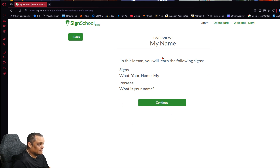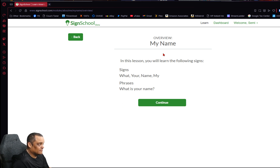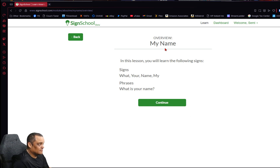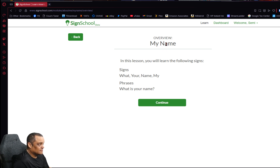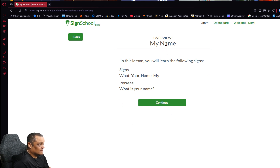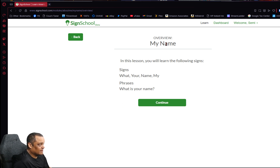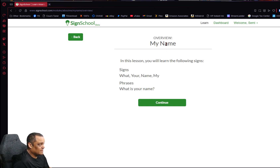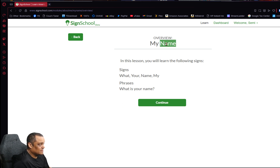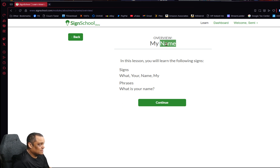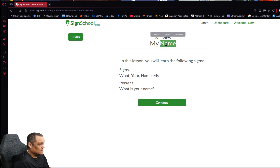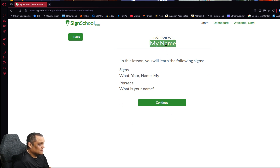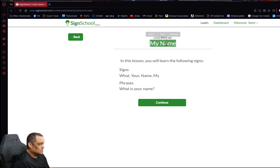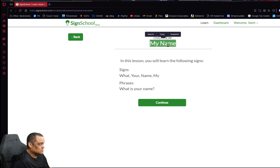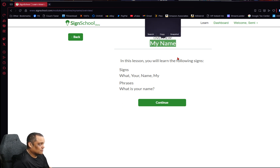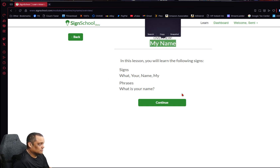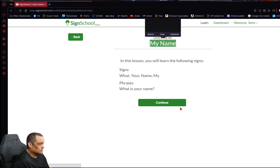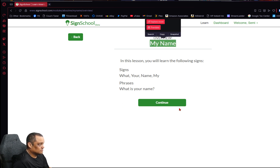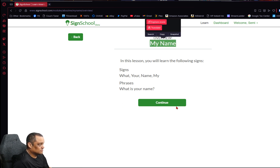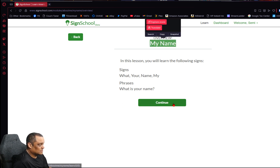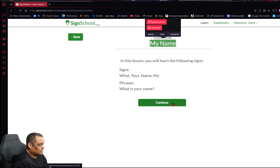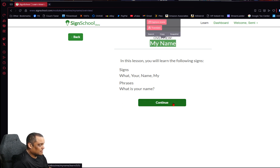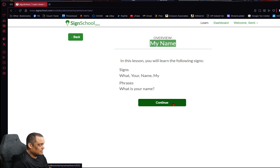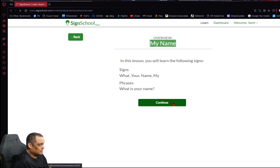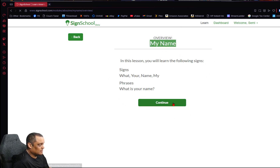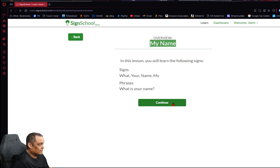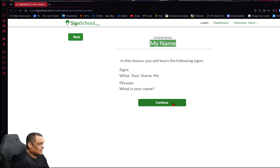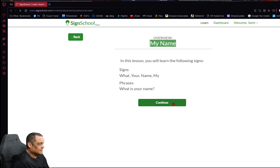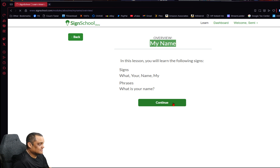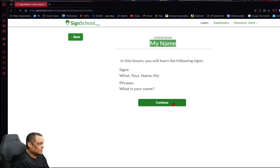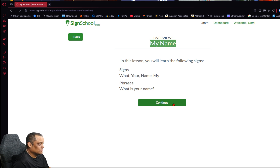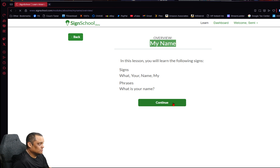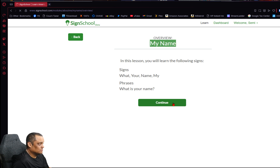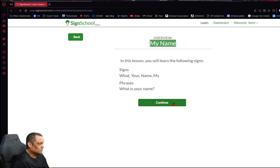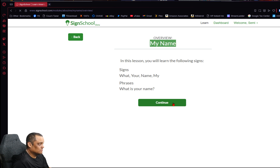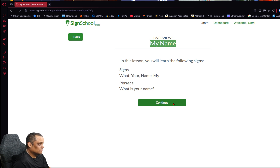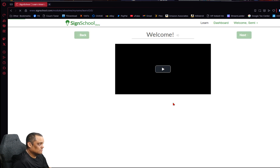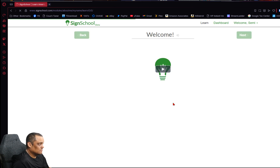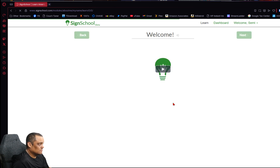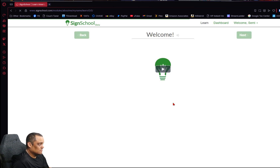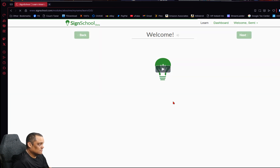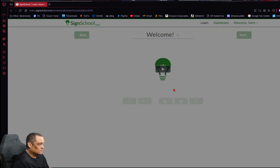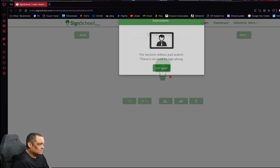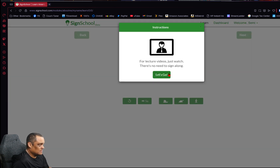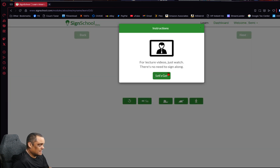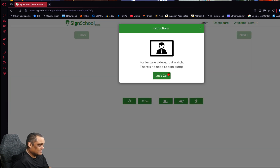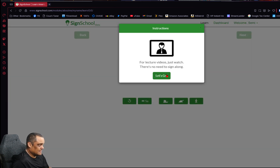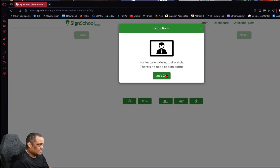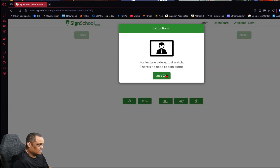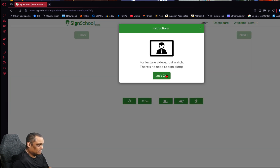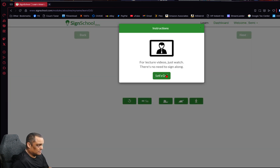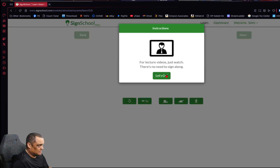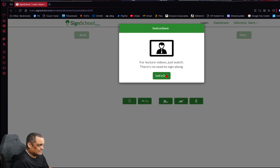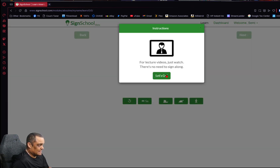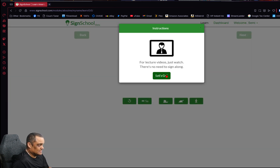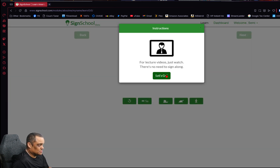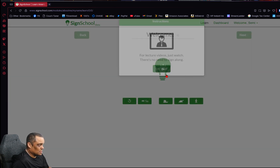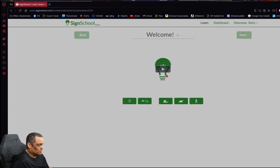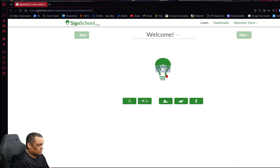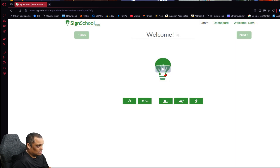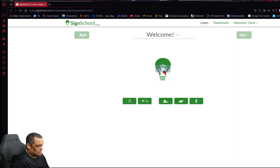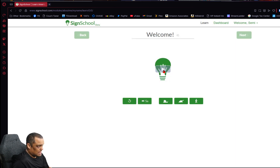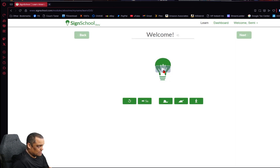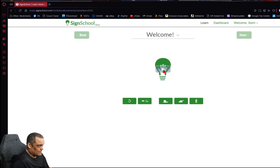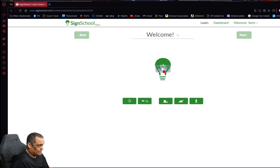have. All right, so okay, we hit continue, and then you say let's